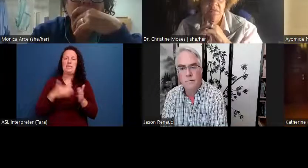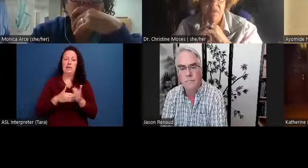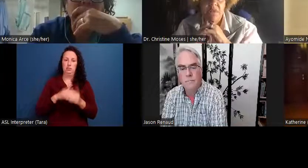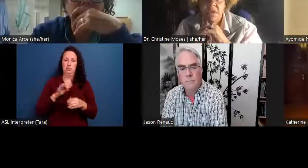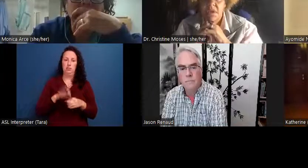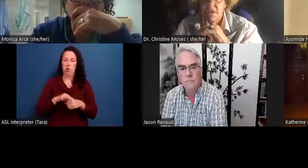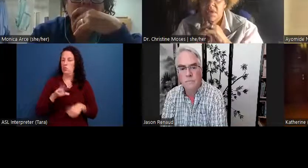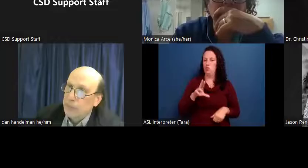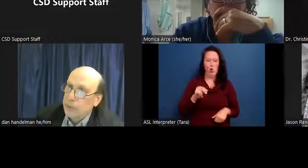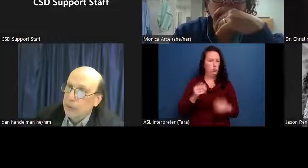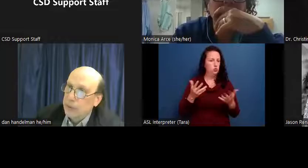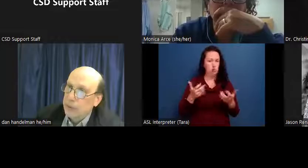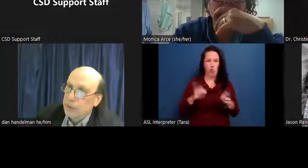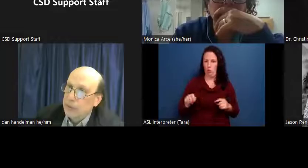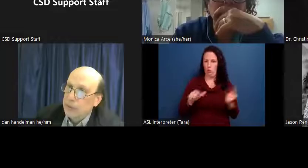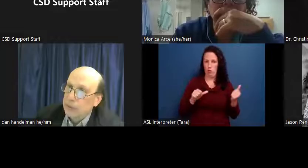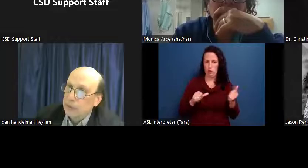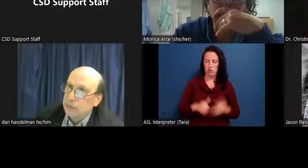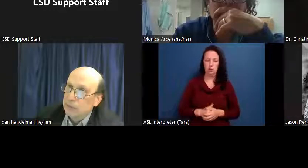electronically. Against striking.